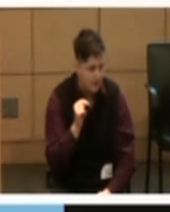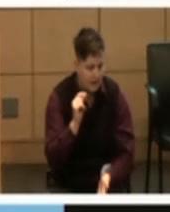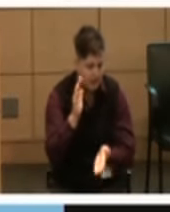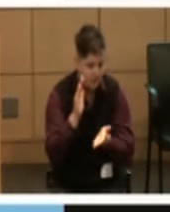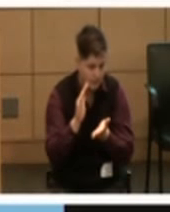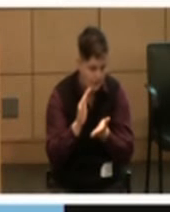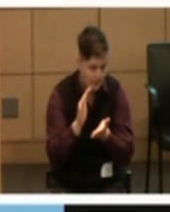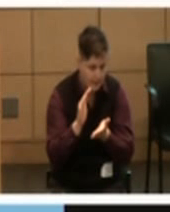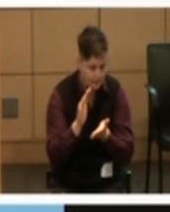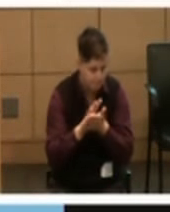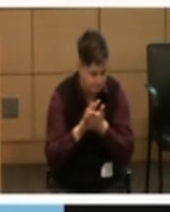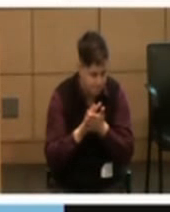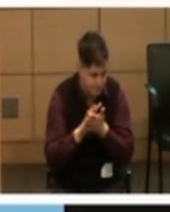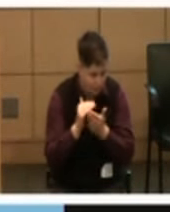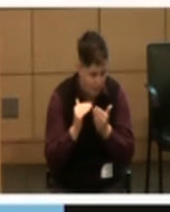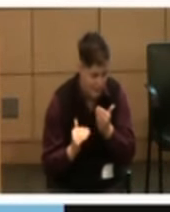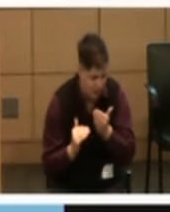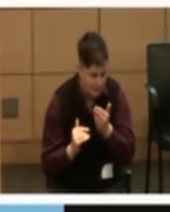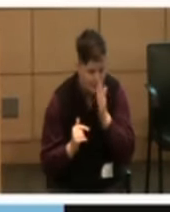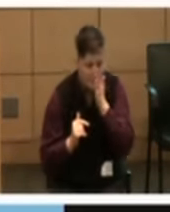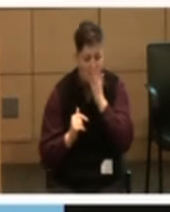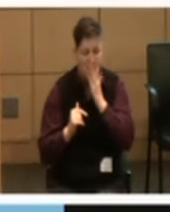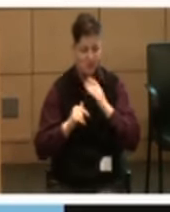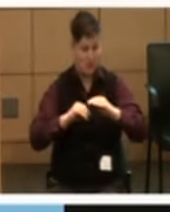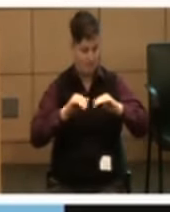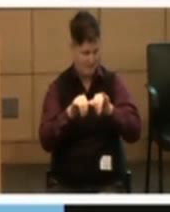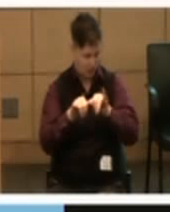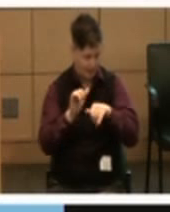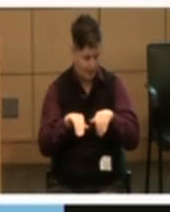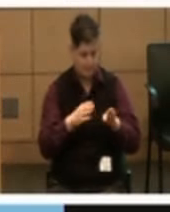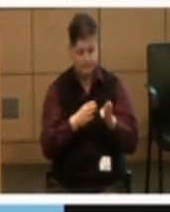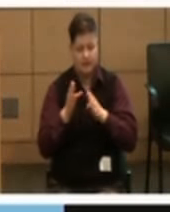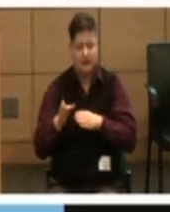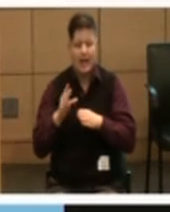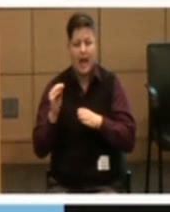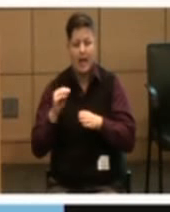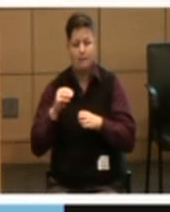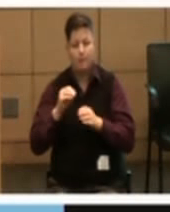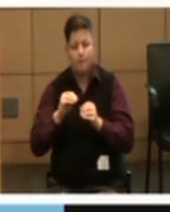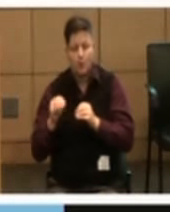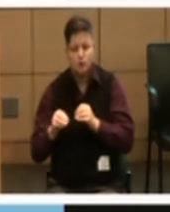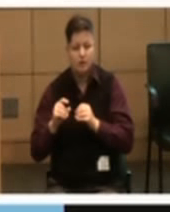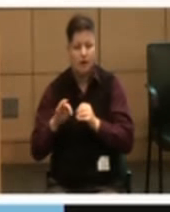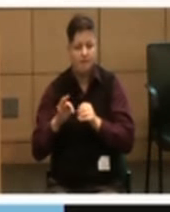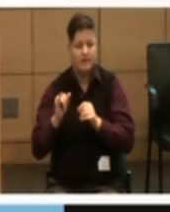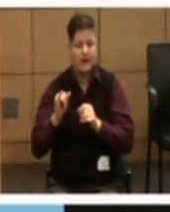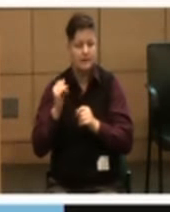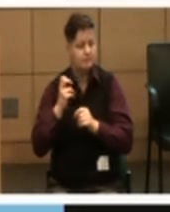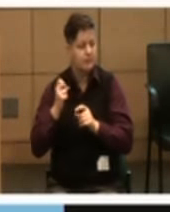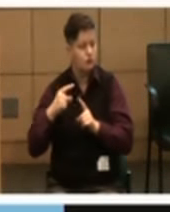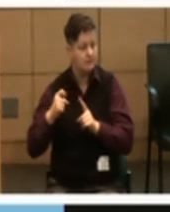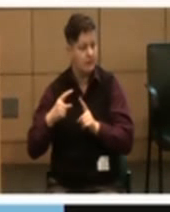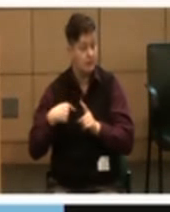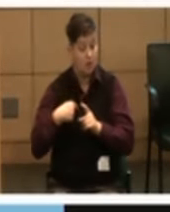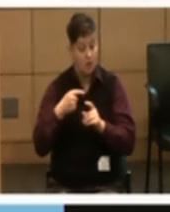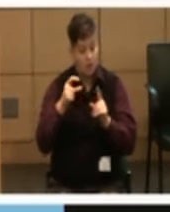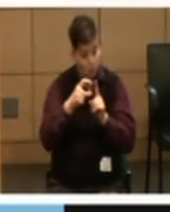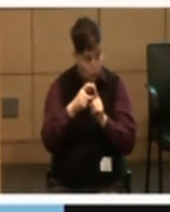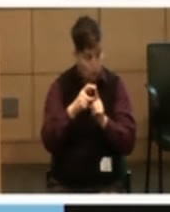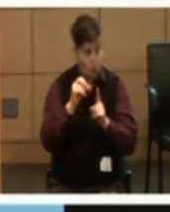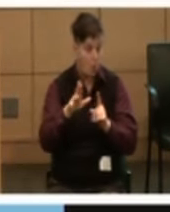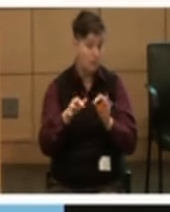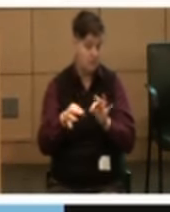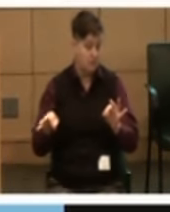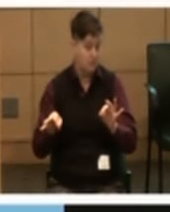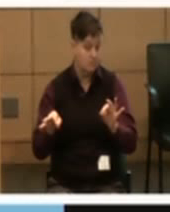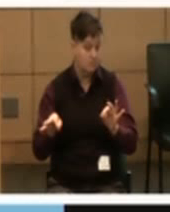are measuring the proportion or the percentage of a speech stimulus, whether that's words or sentences, that a child can